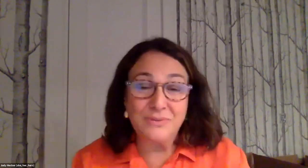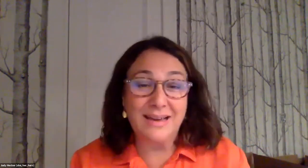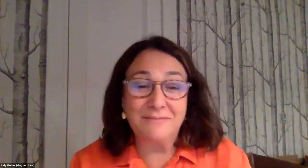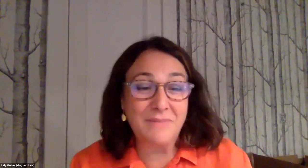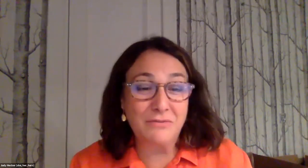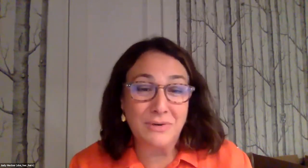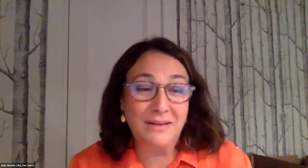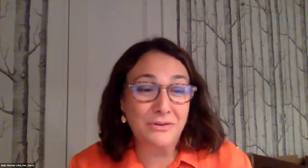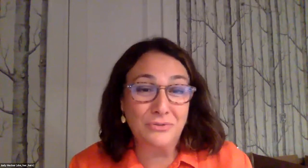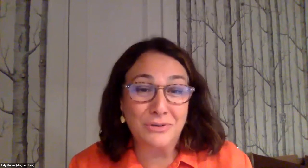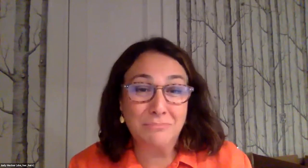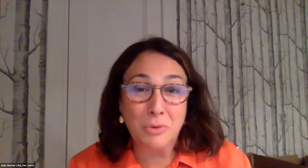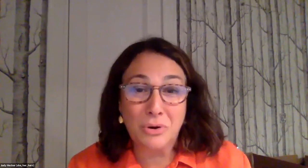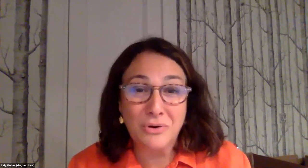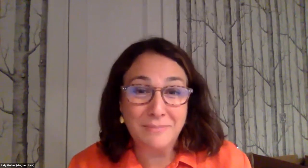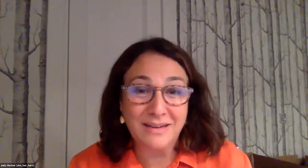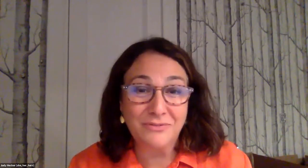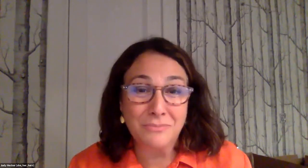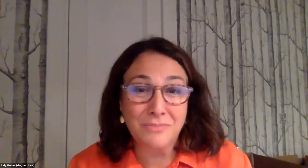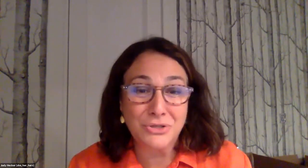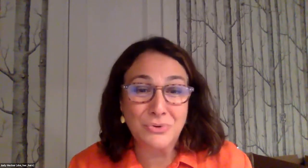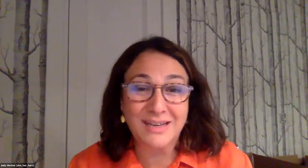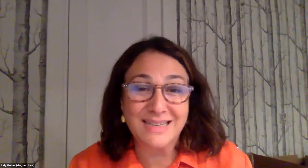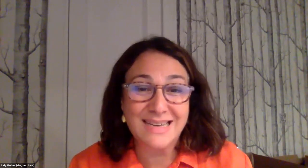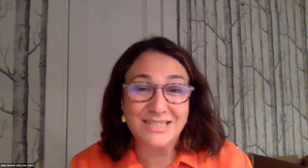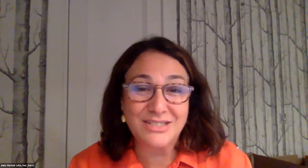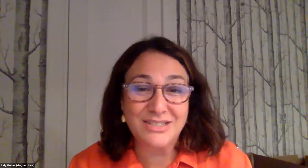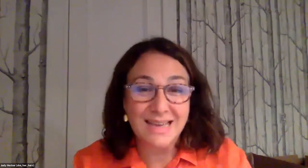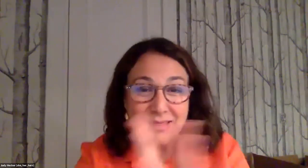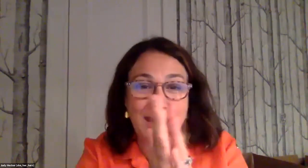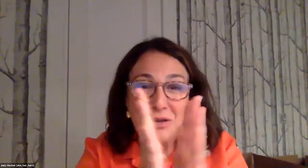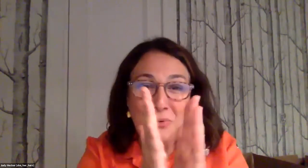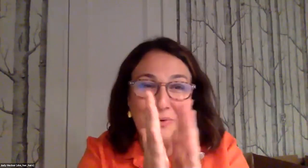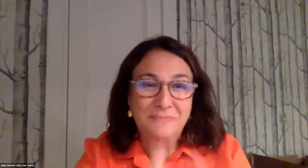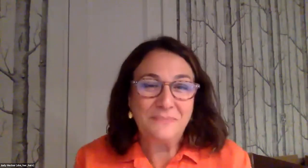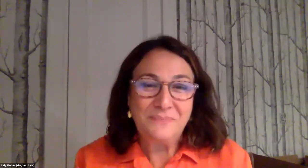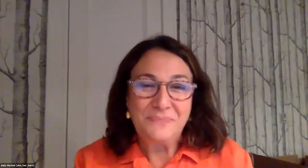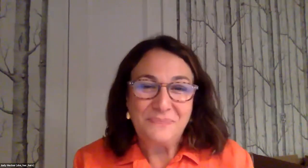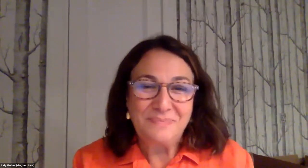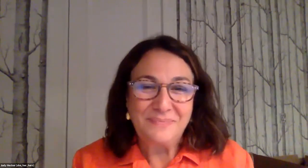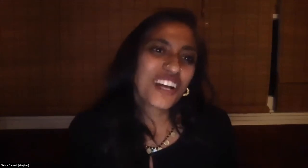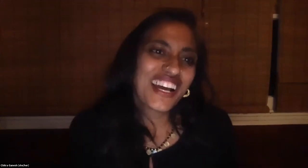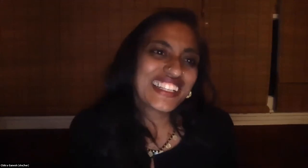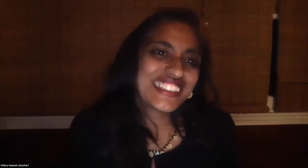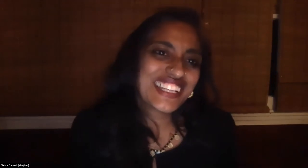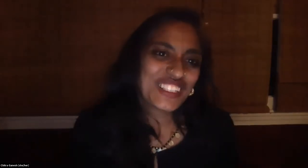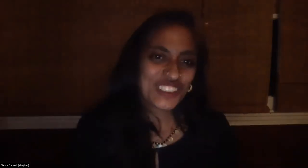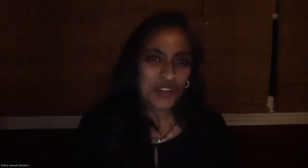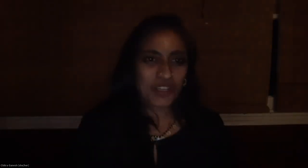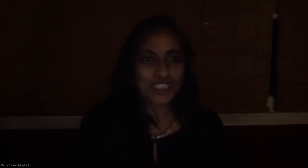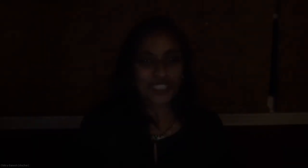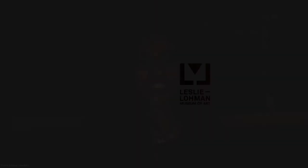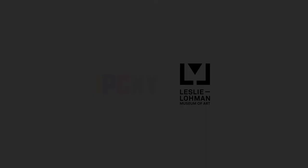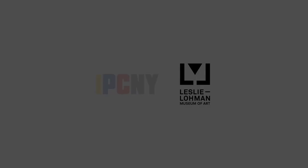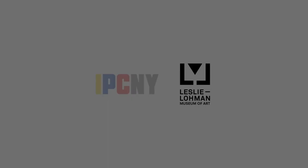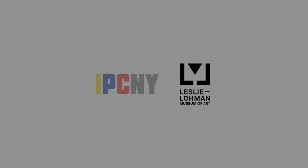stay tuned, everyone out there for more programming from our two organizations. Thank you. Thank you, guys. Thank you so